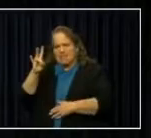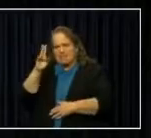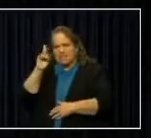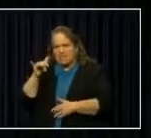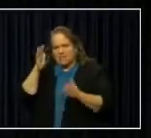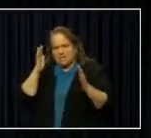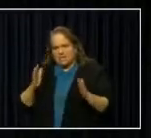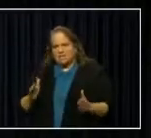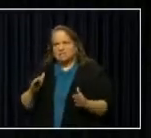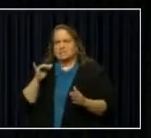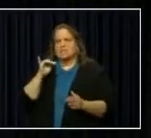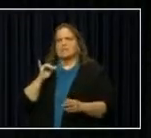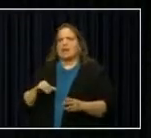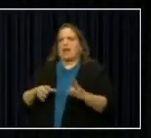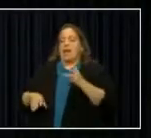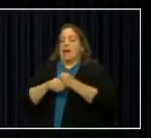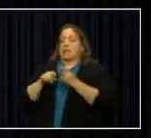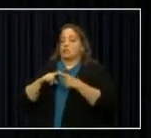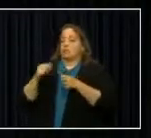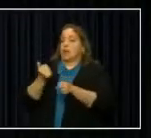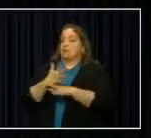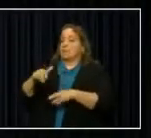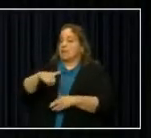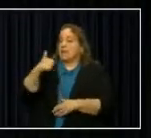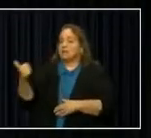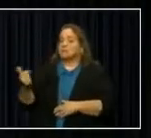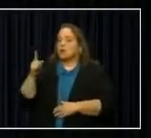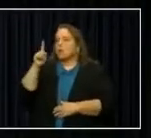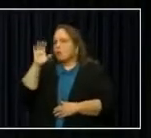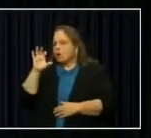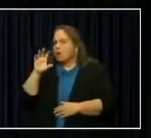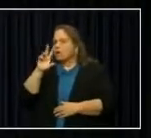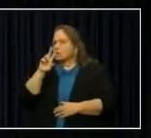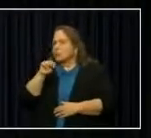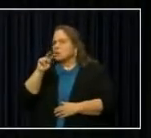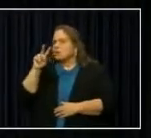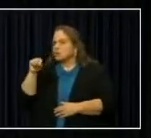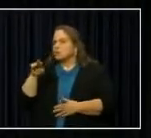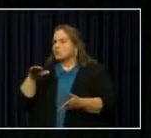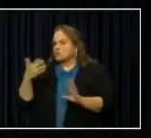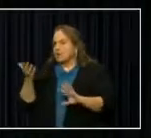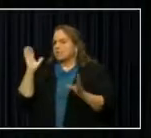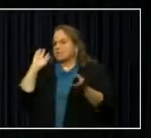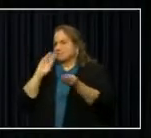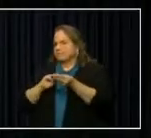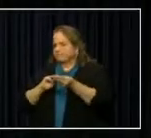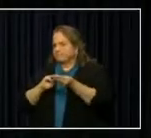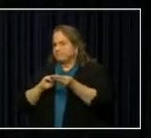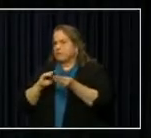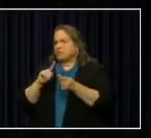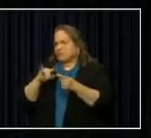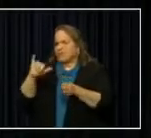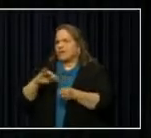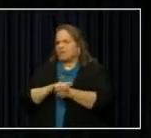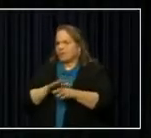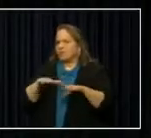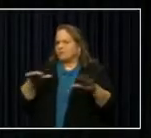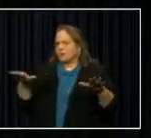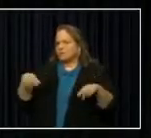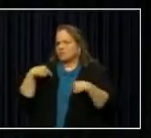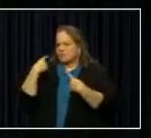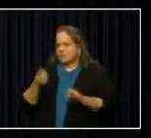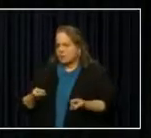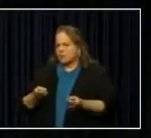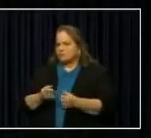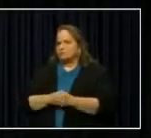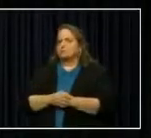Kentuckians that, added to everything else, are 122 deaths related to this coronavirus thus